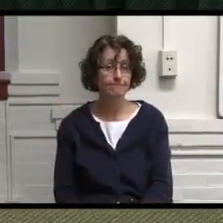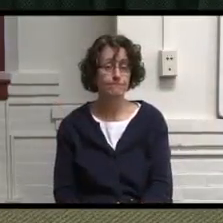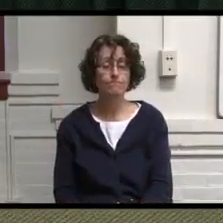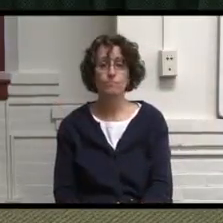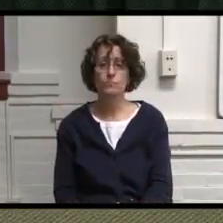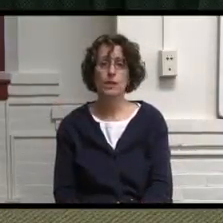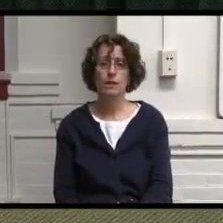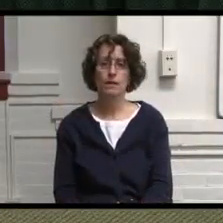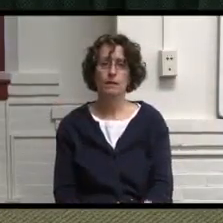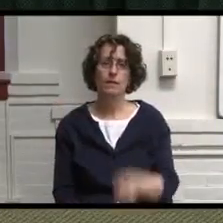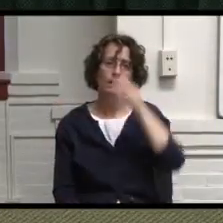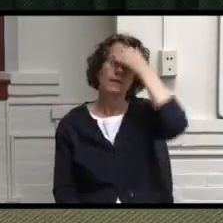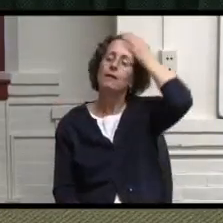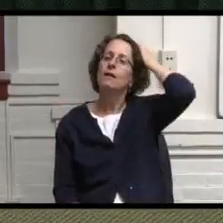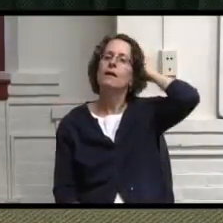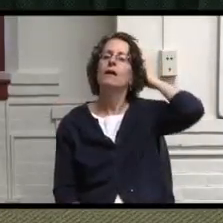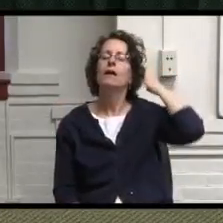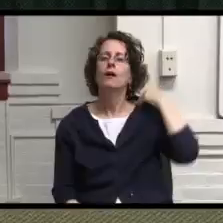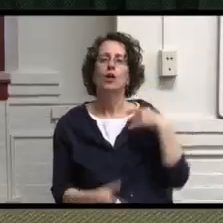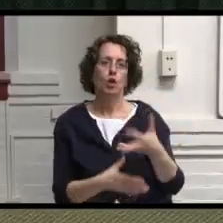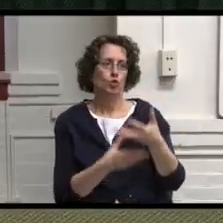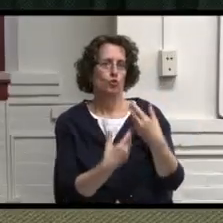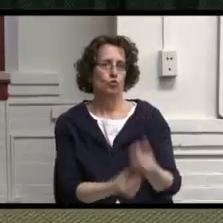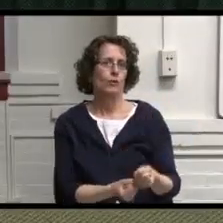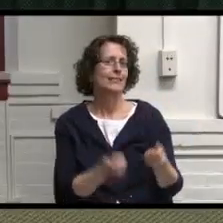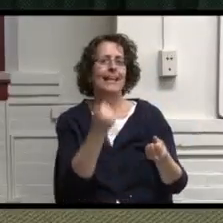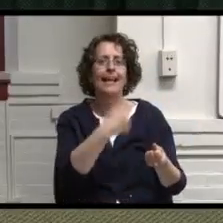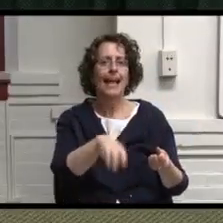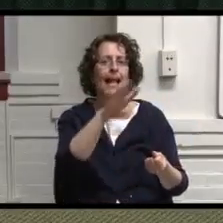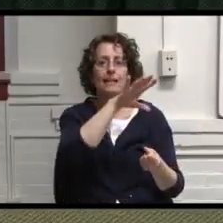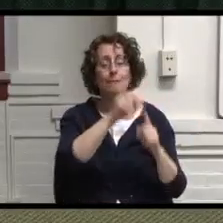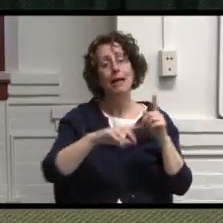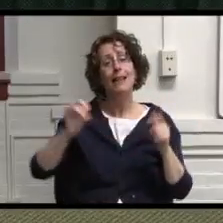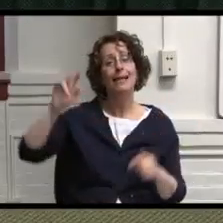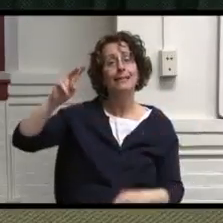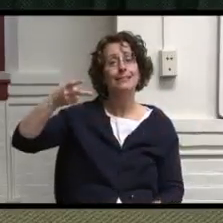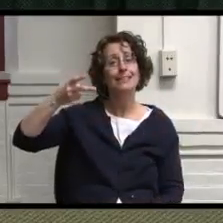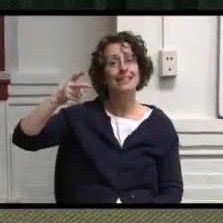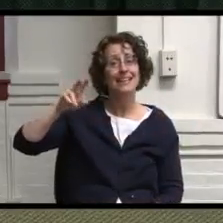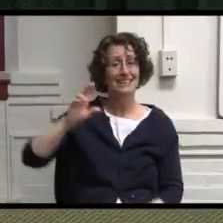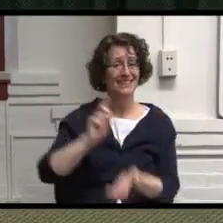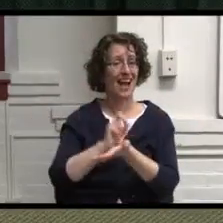I don't know if I really trust. It's a second opinion. It's a second opinion, and